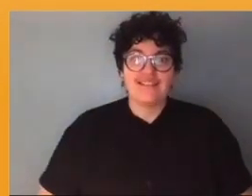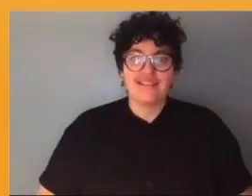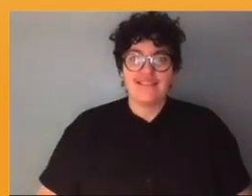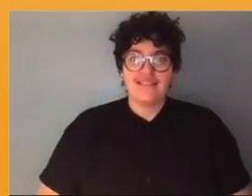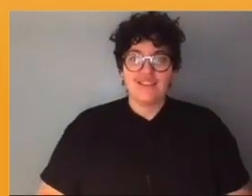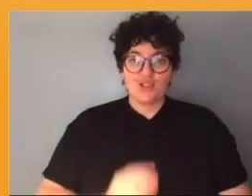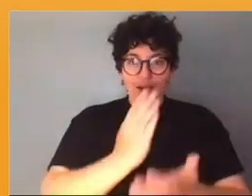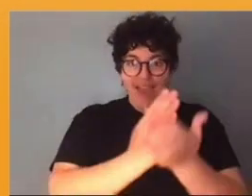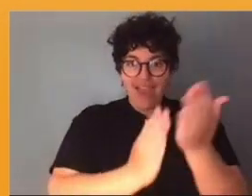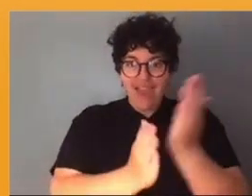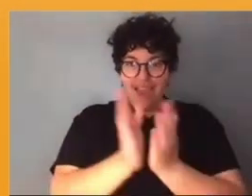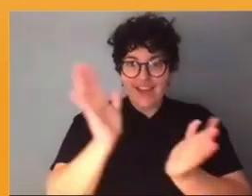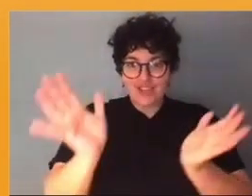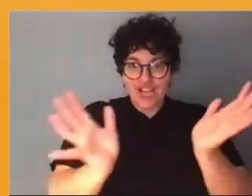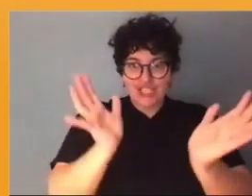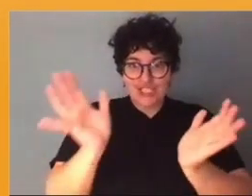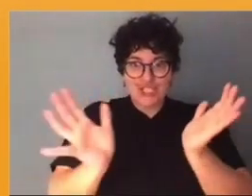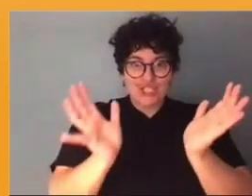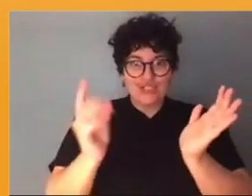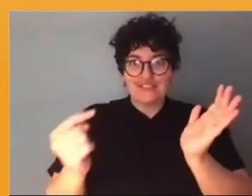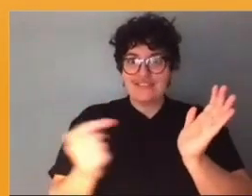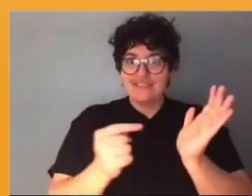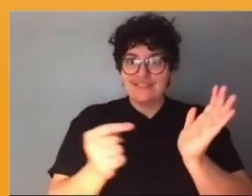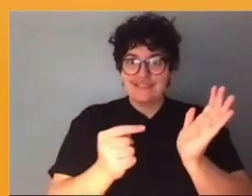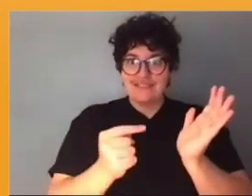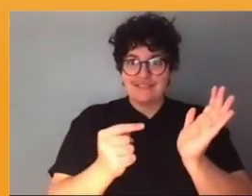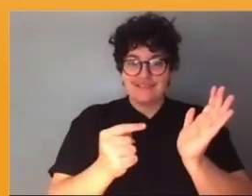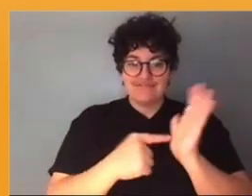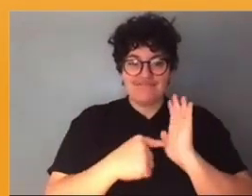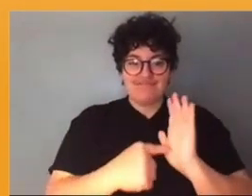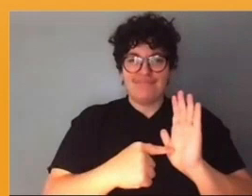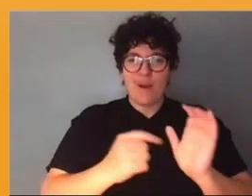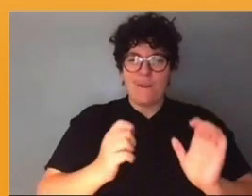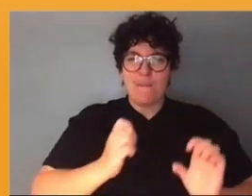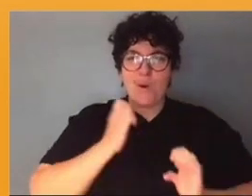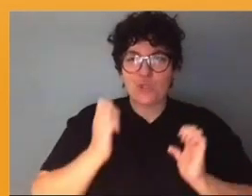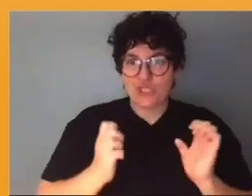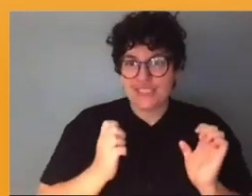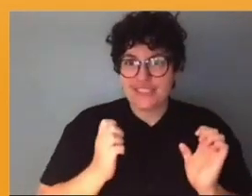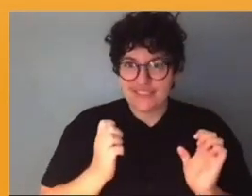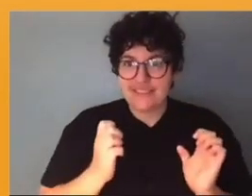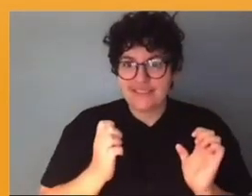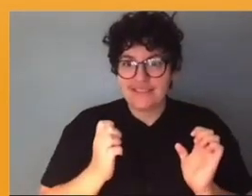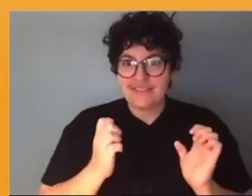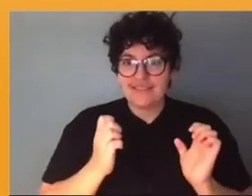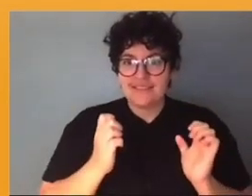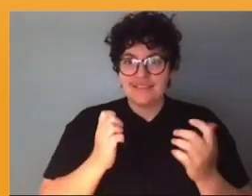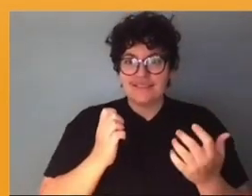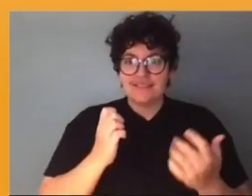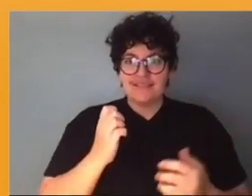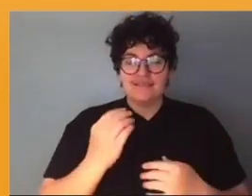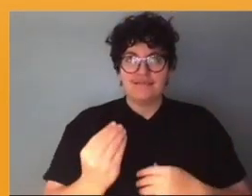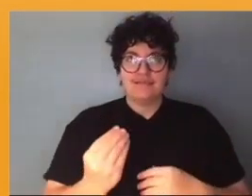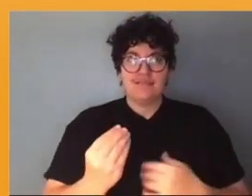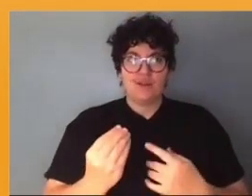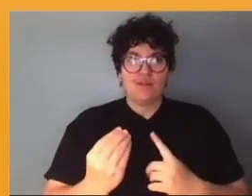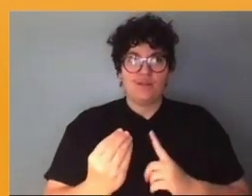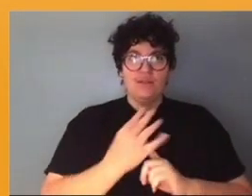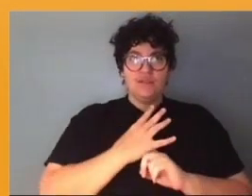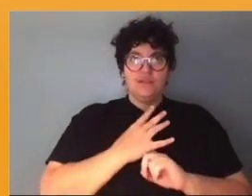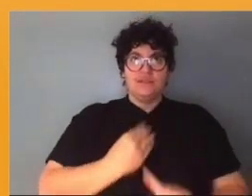hand gestures can really, you know, emote something in us. And what that means for